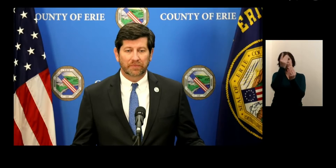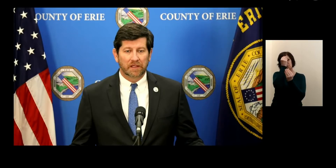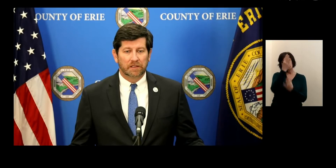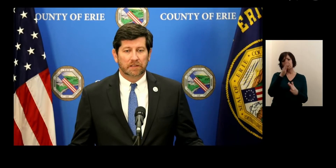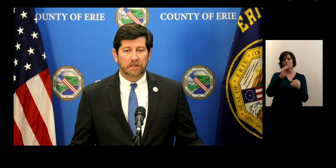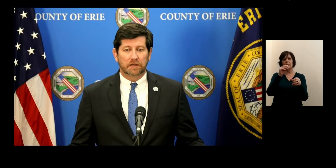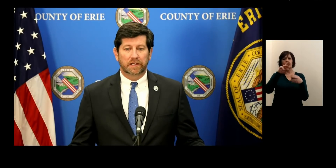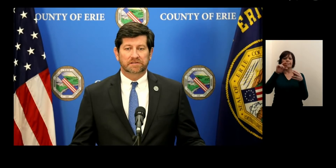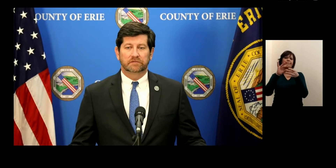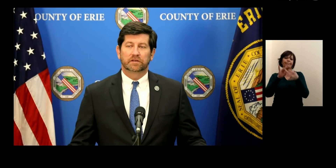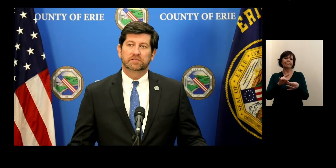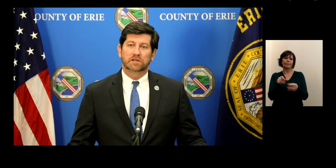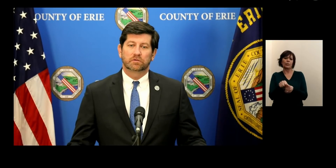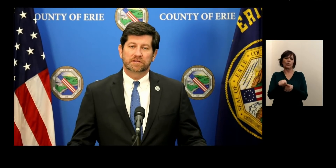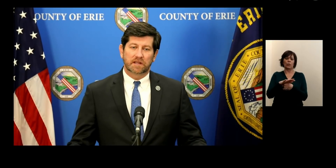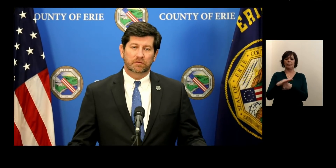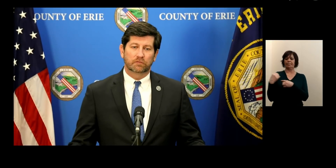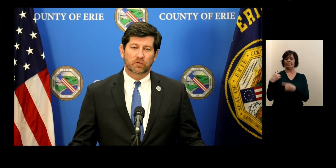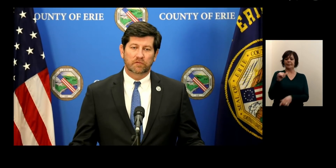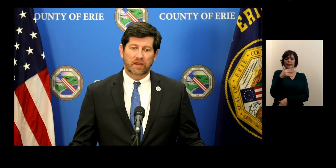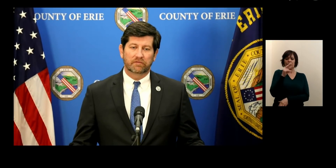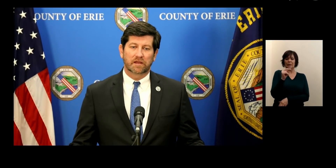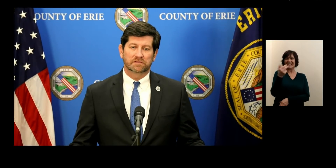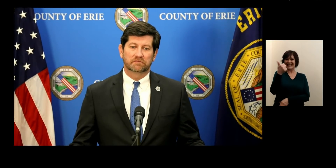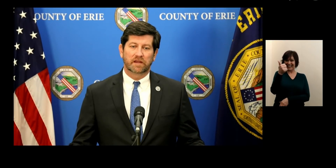information. As of January 10th, there were